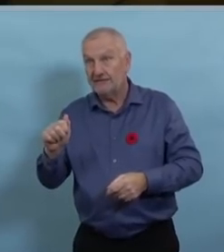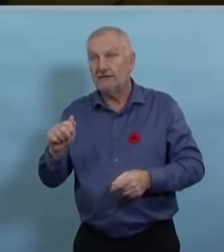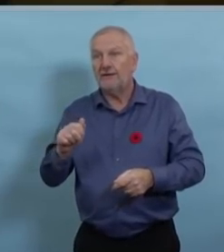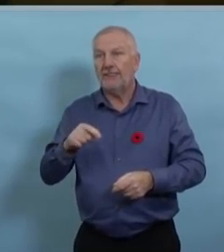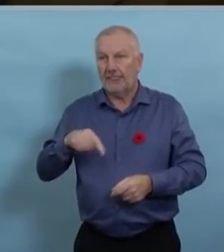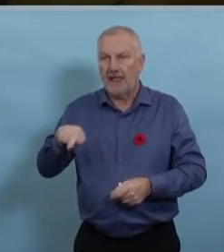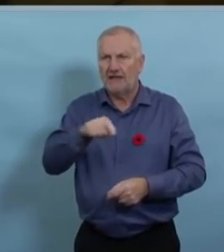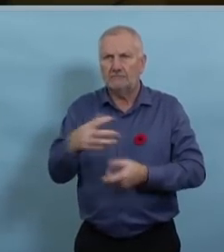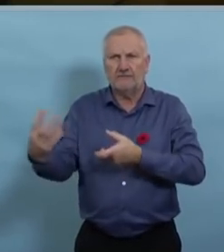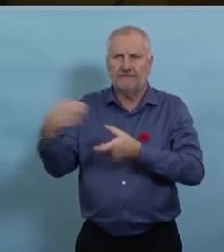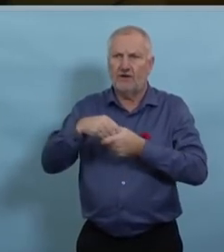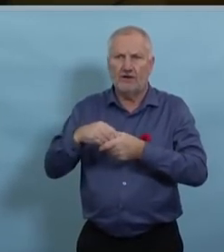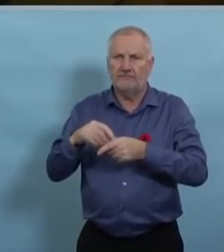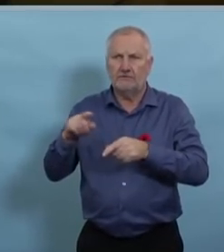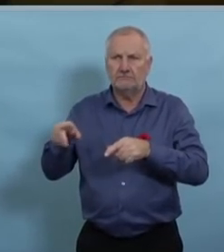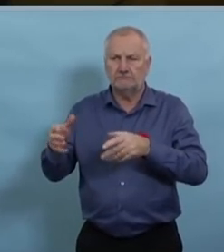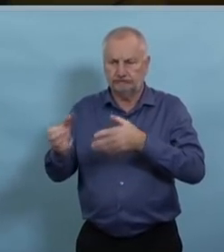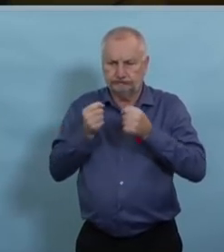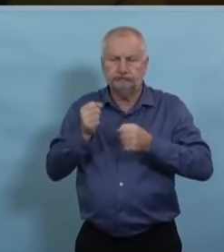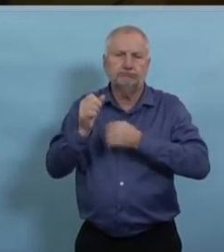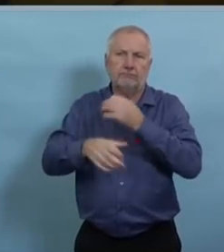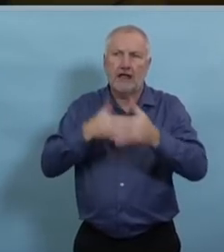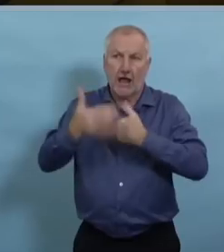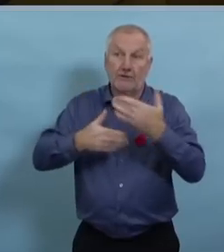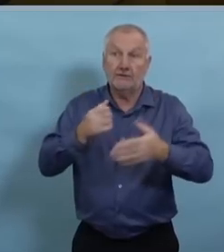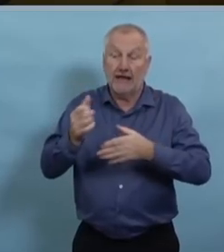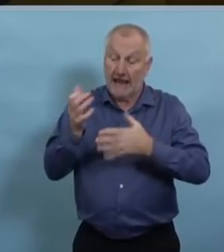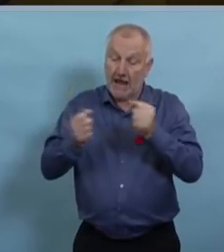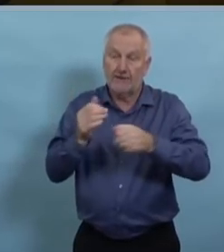From CBC Manitoba, Holly.